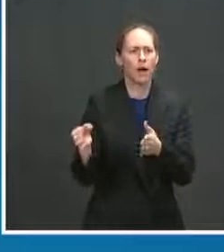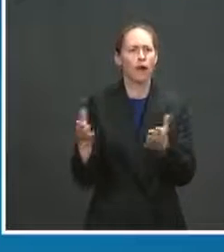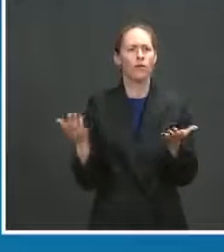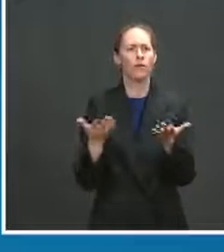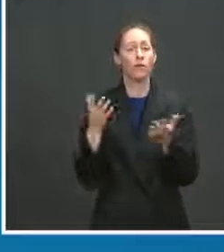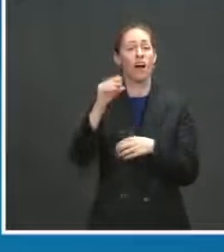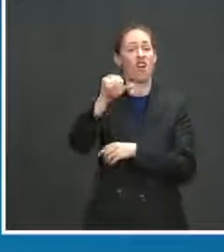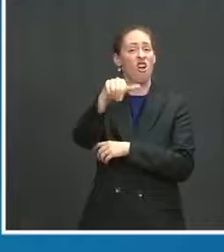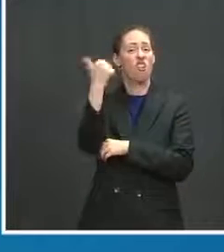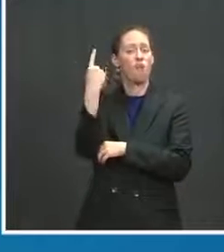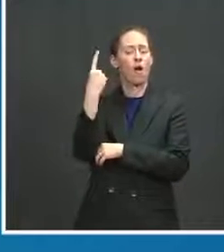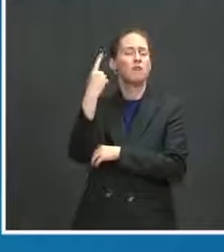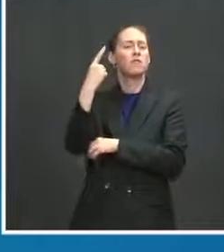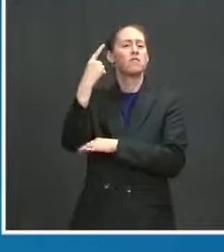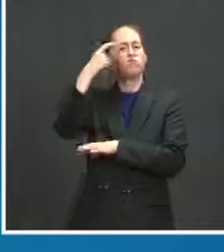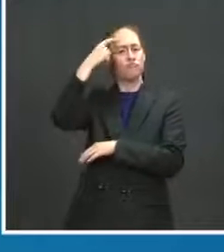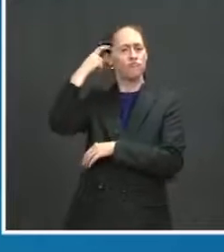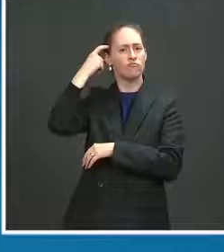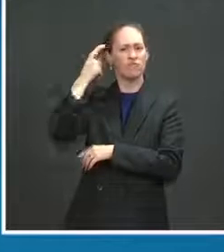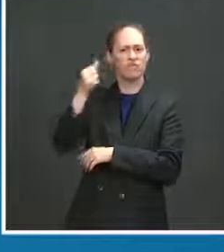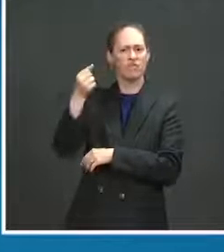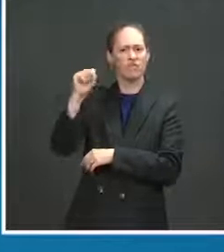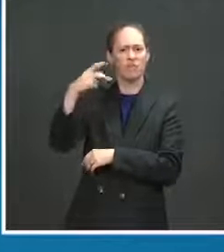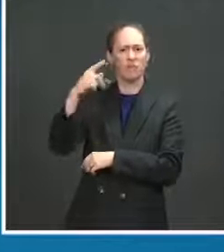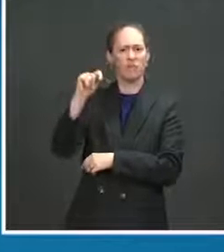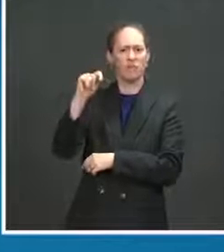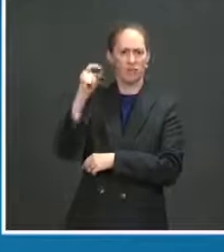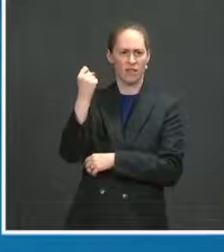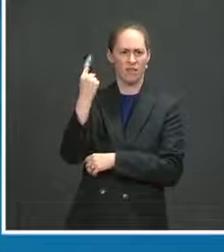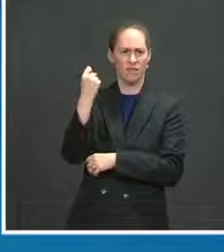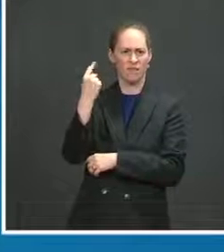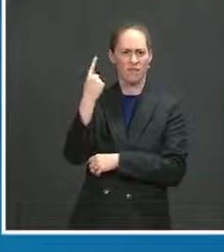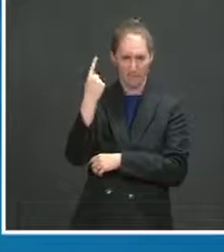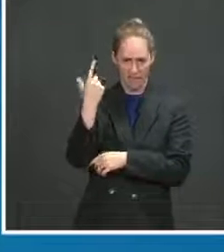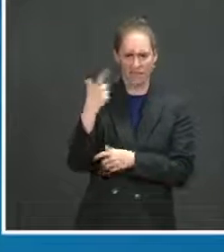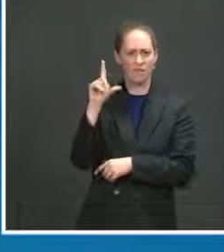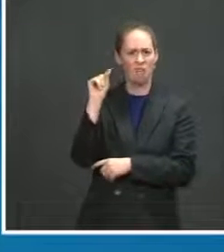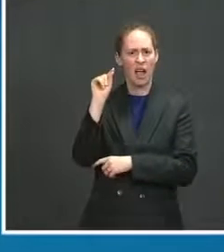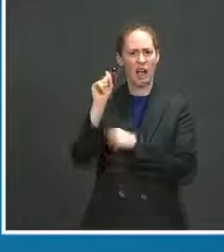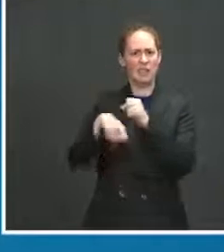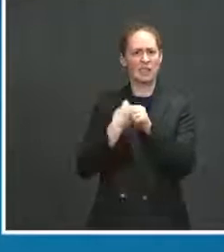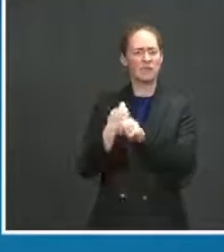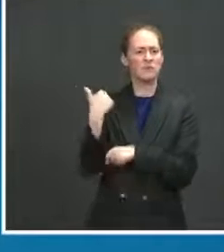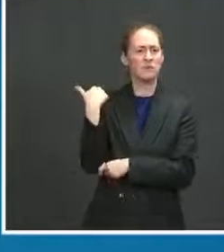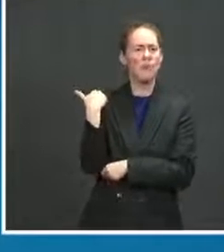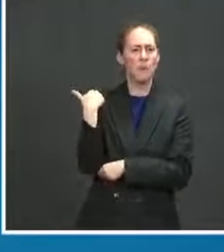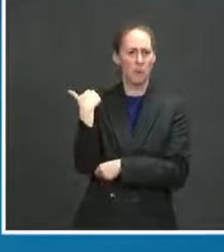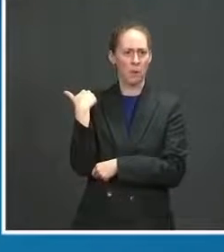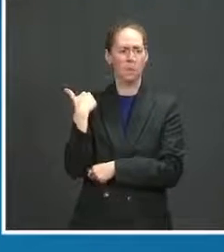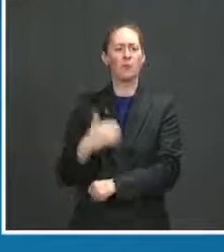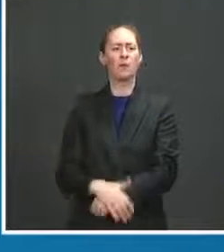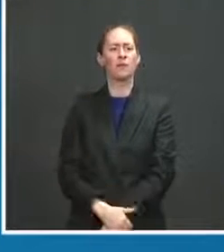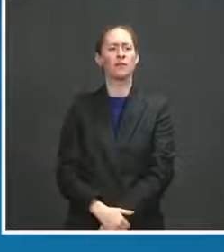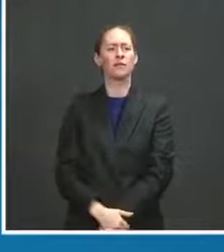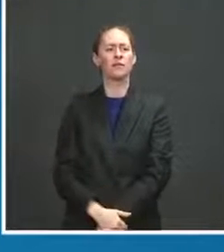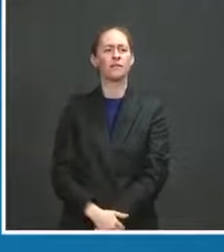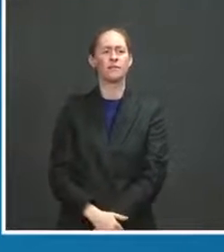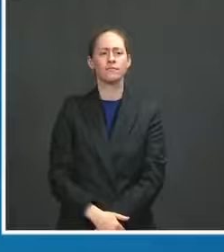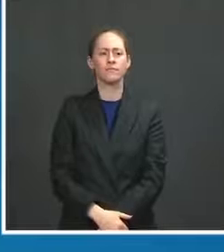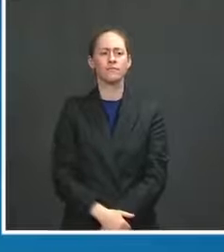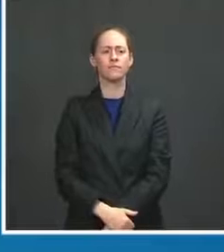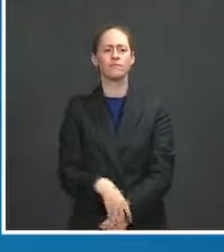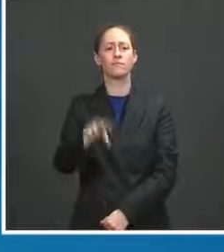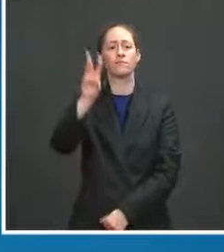20 years ago this year, when airplanes hit the Twin Towers and our